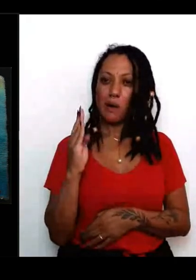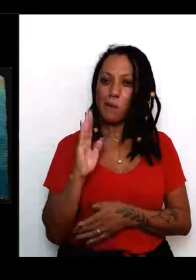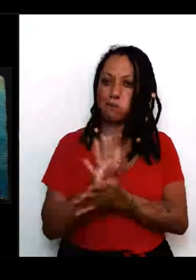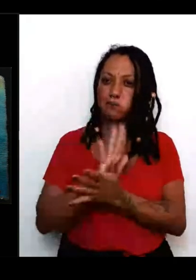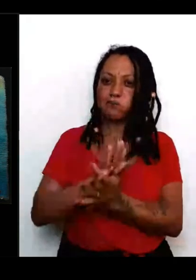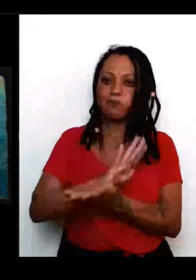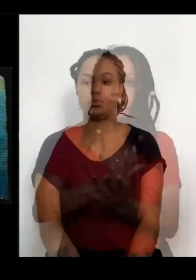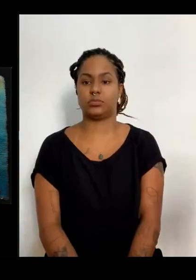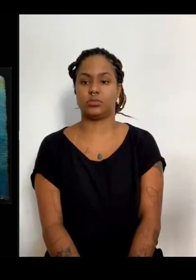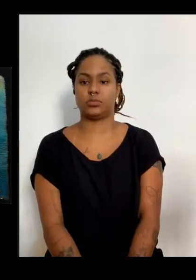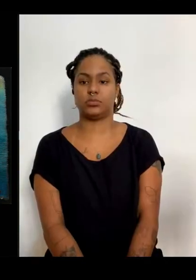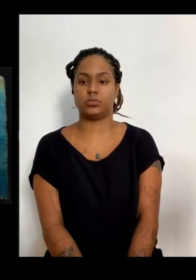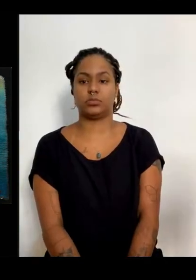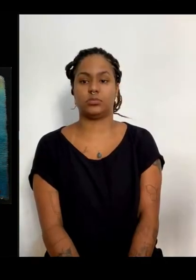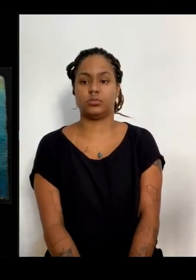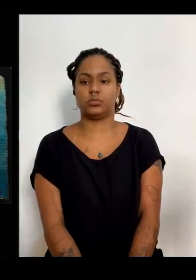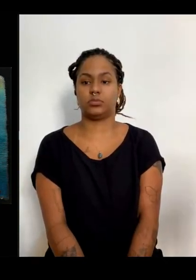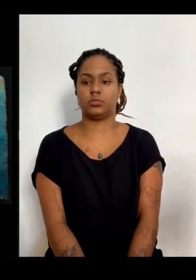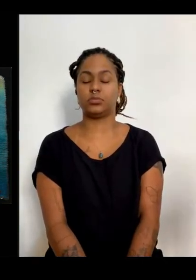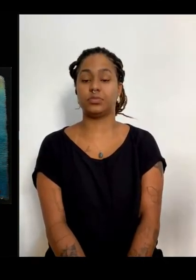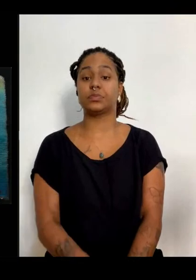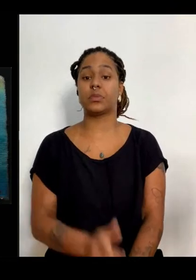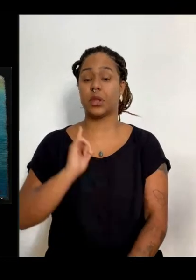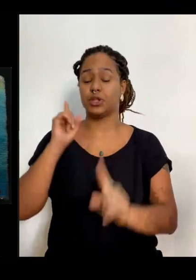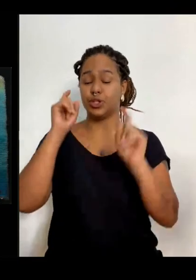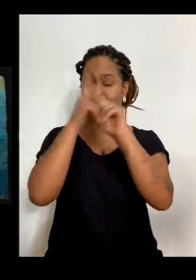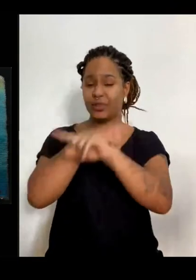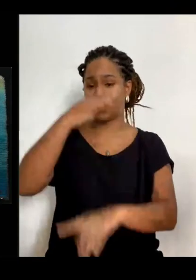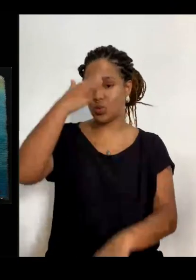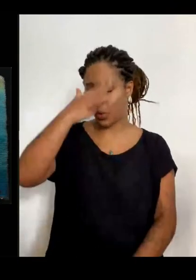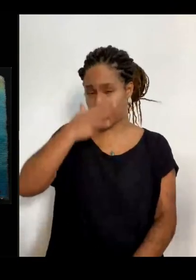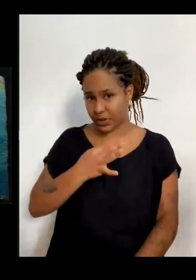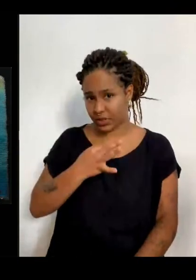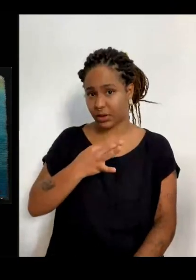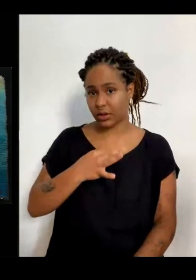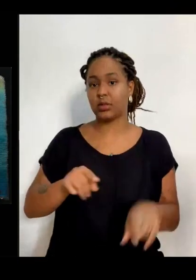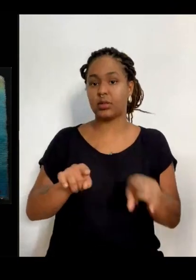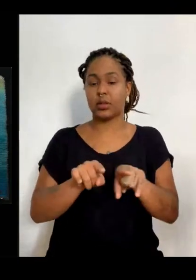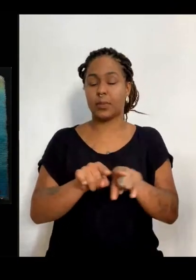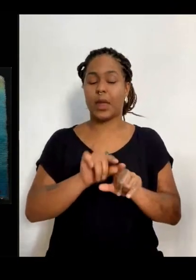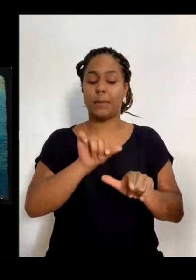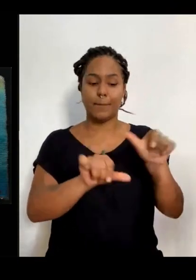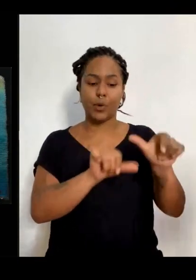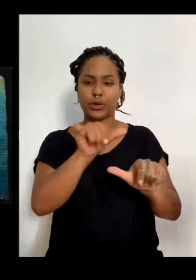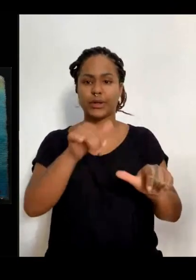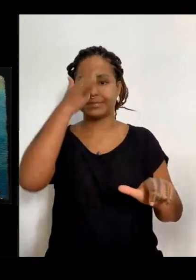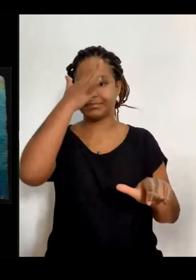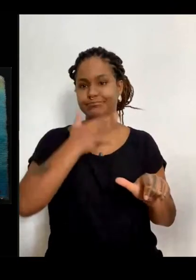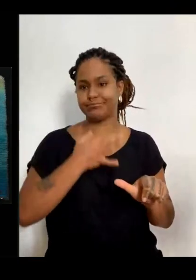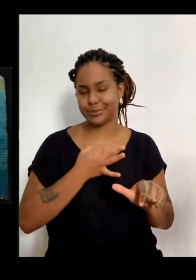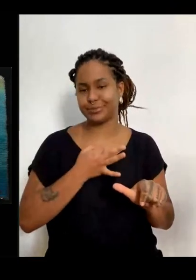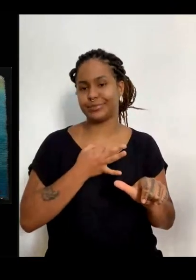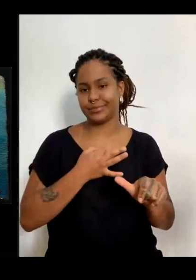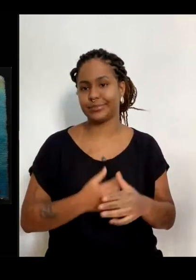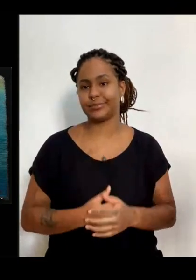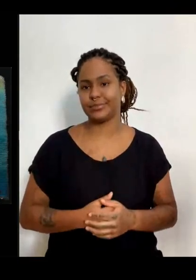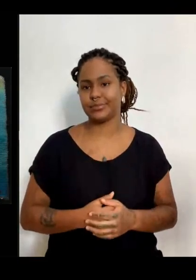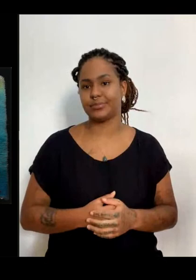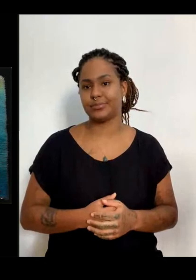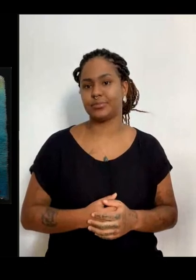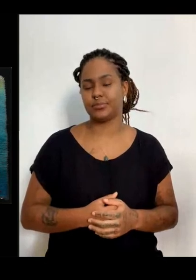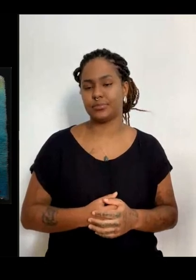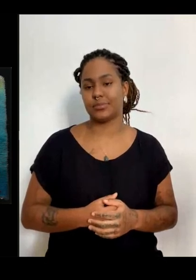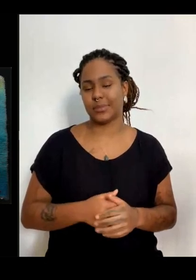because canvas uh Hopkins was the curator of the Toronto biennial 202 to